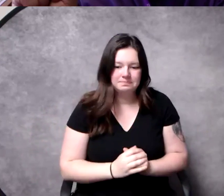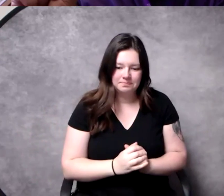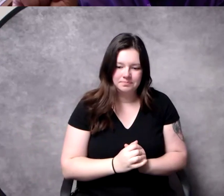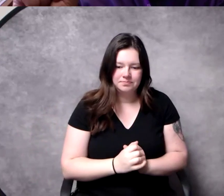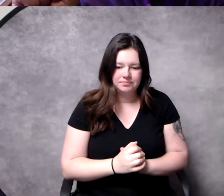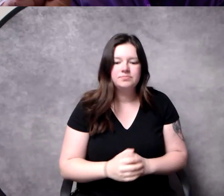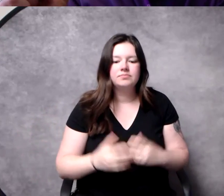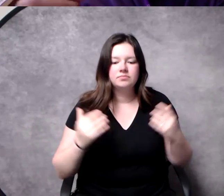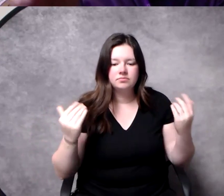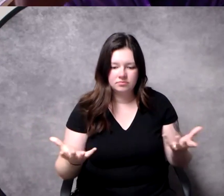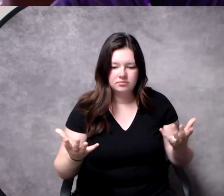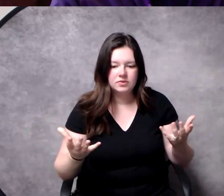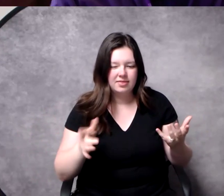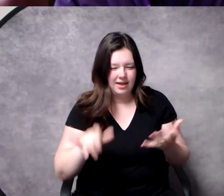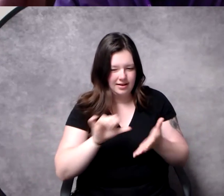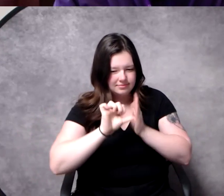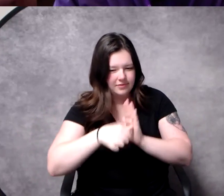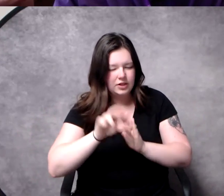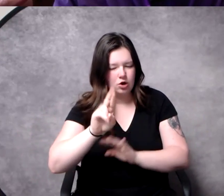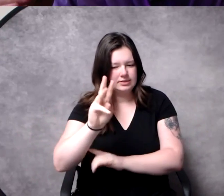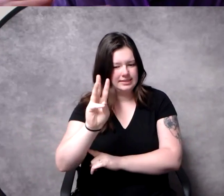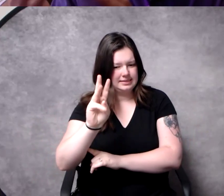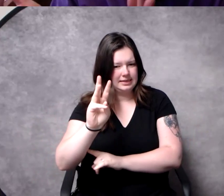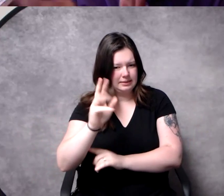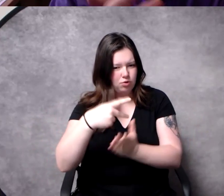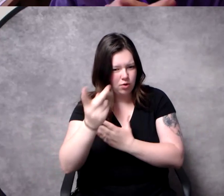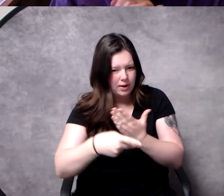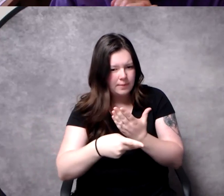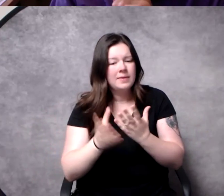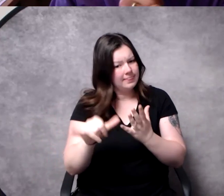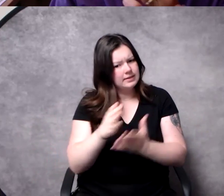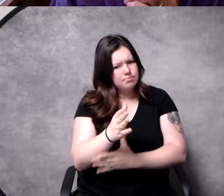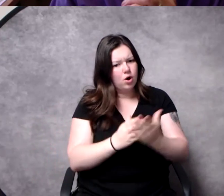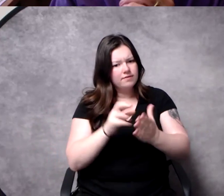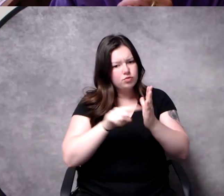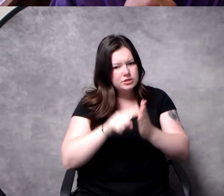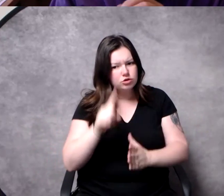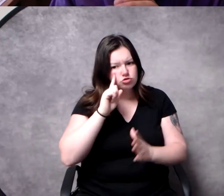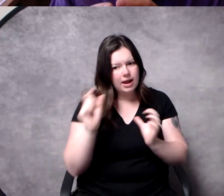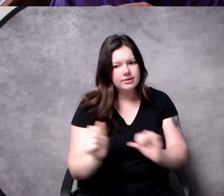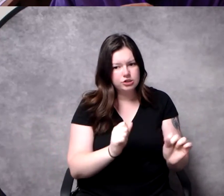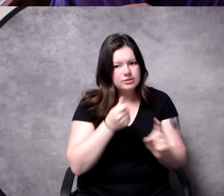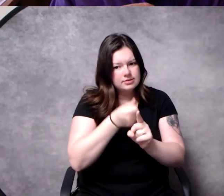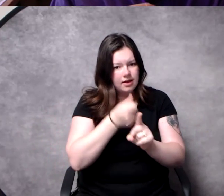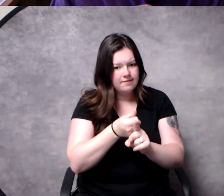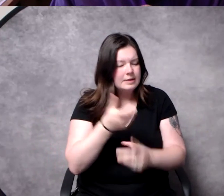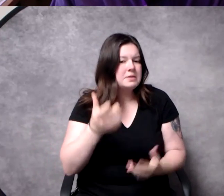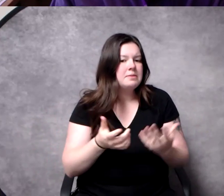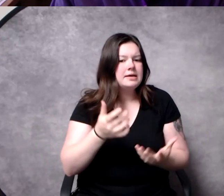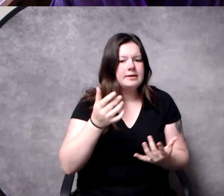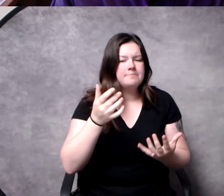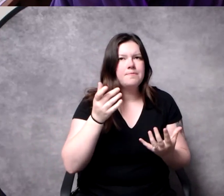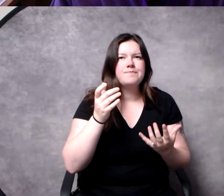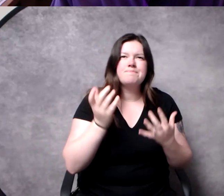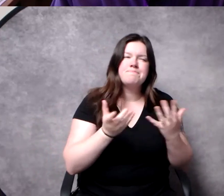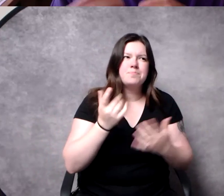So that it's part of the research strategy itself. It's normally, you should think about it being maybe a third to a